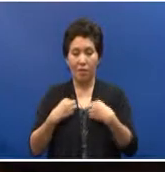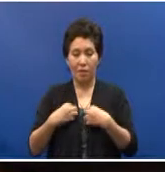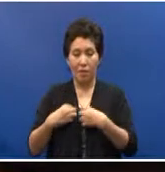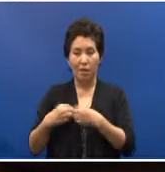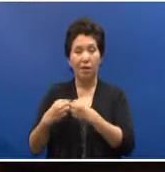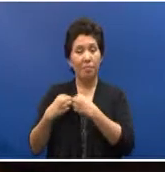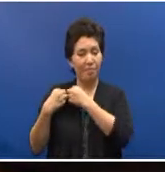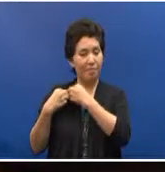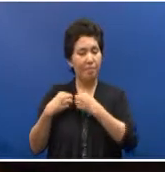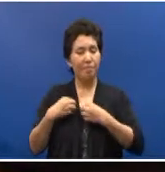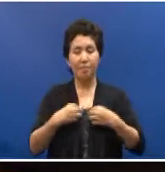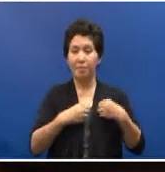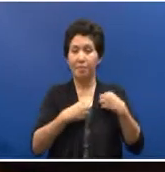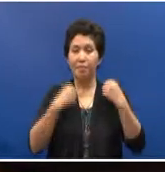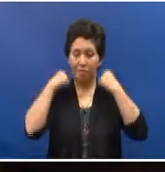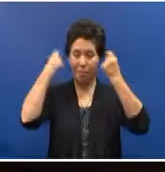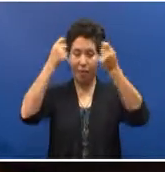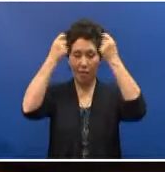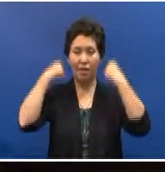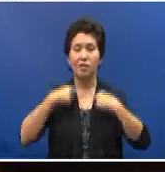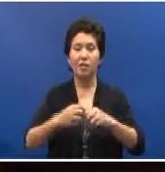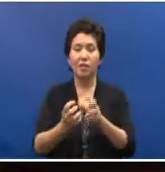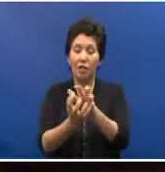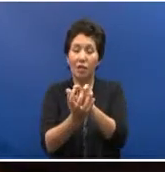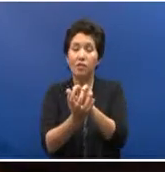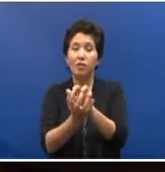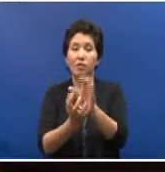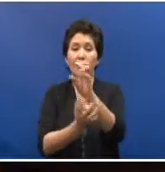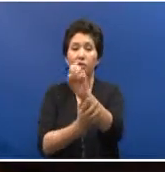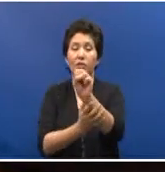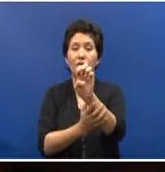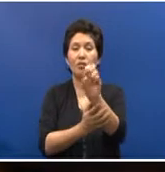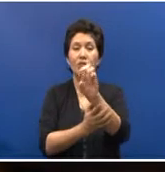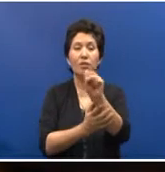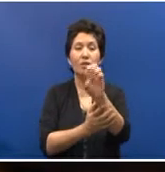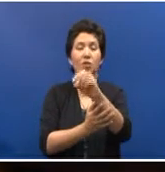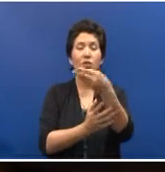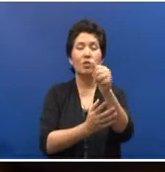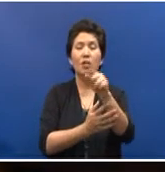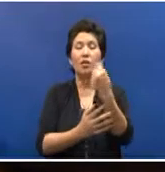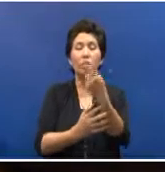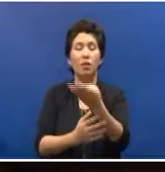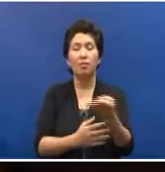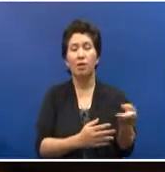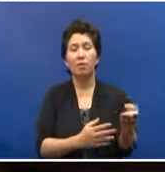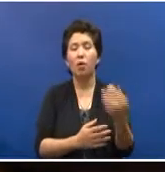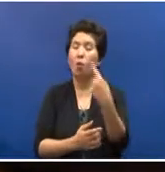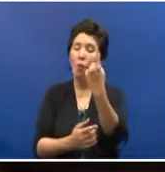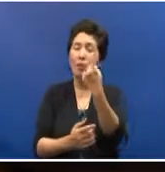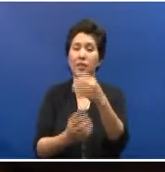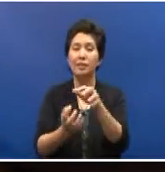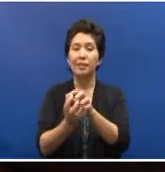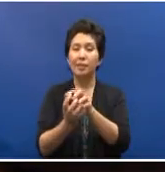direction, clockwise. Okay, so with the seashell, okay, there are two materials. One is